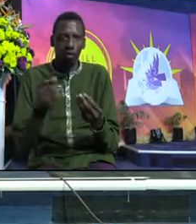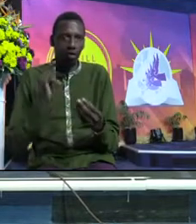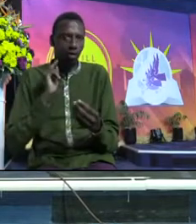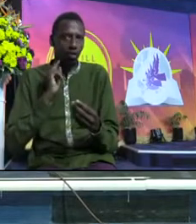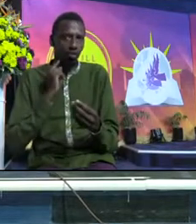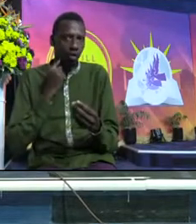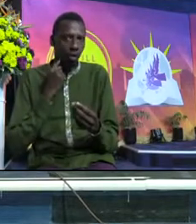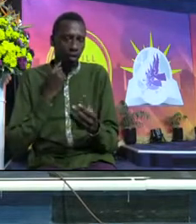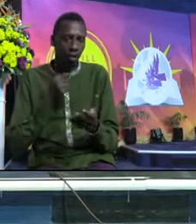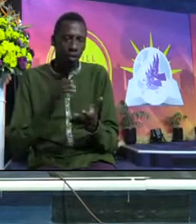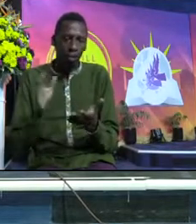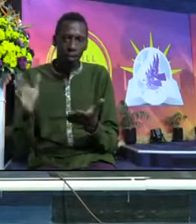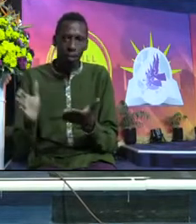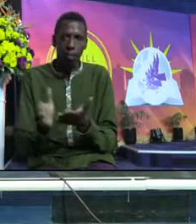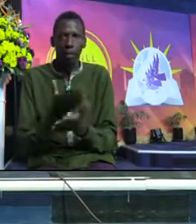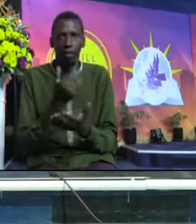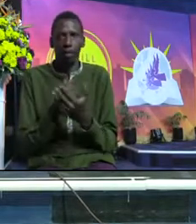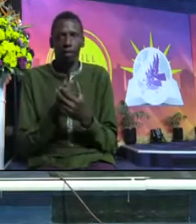life when